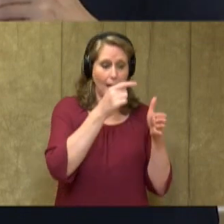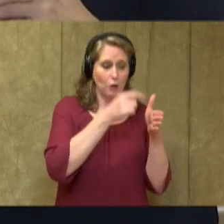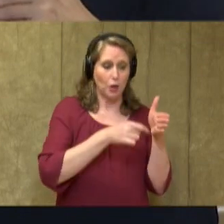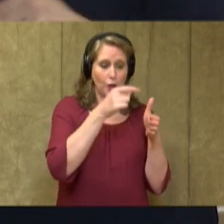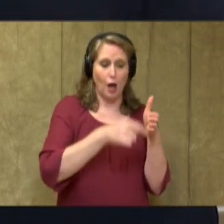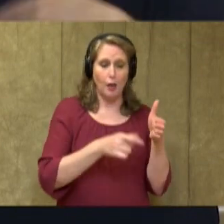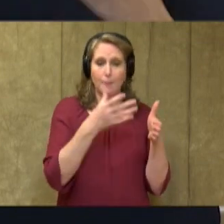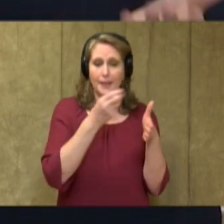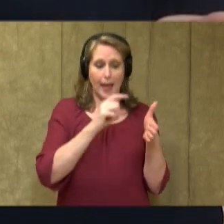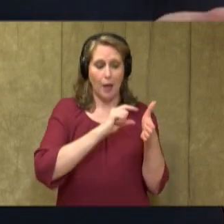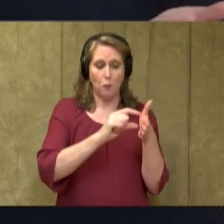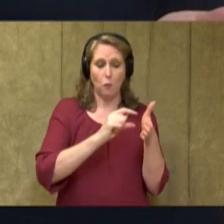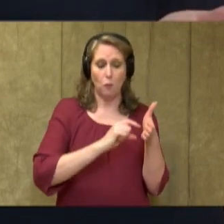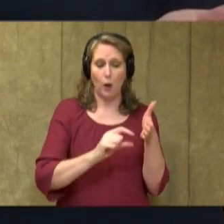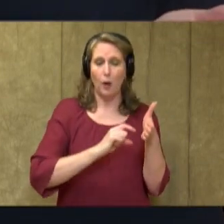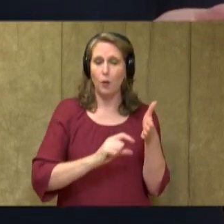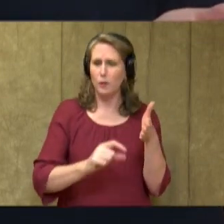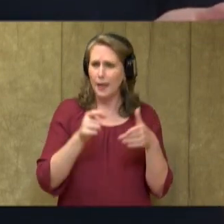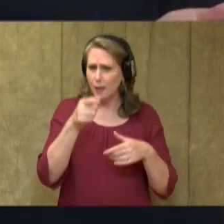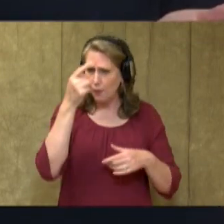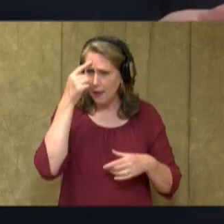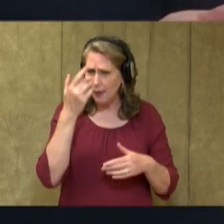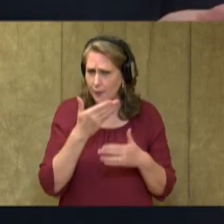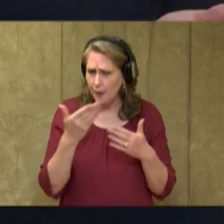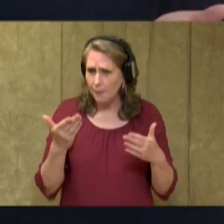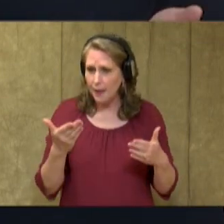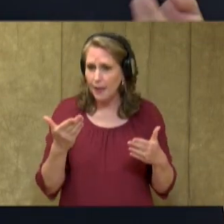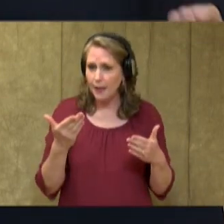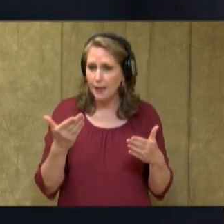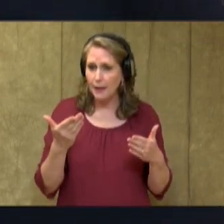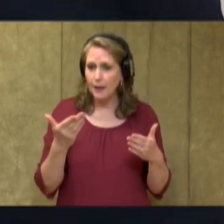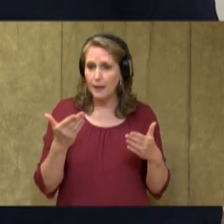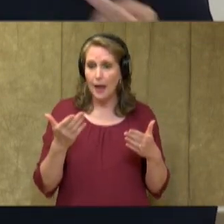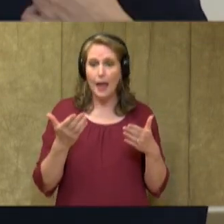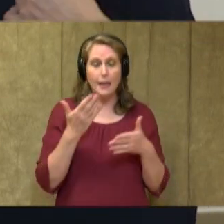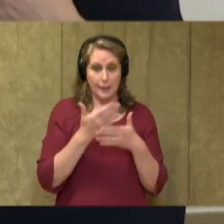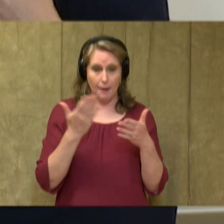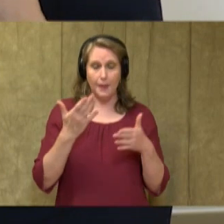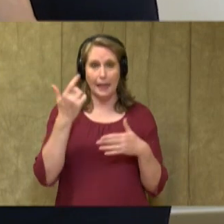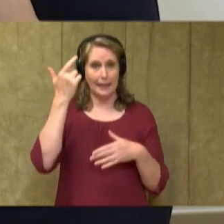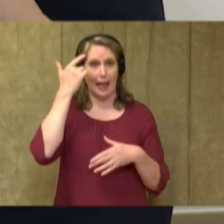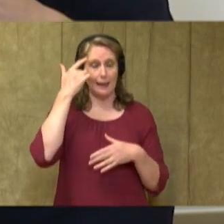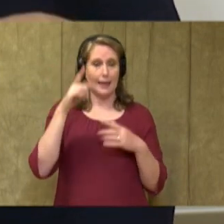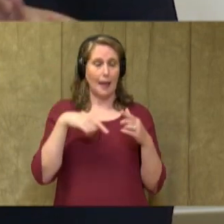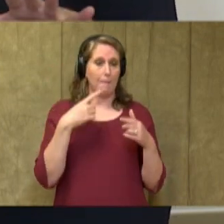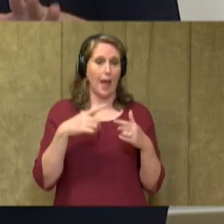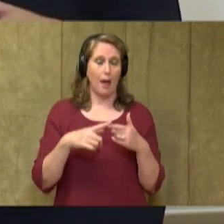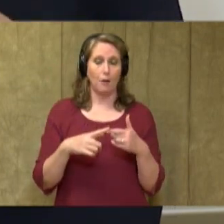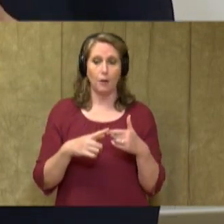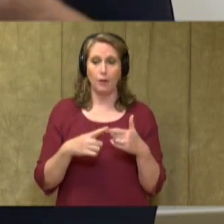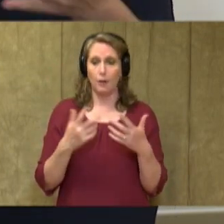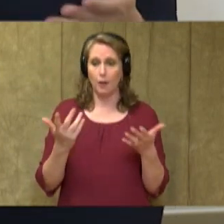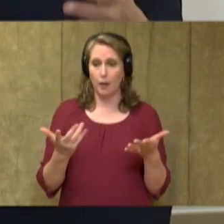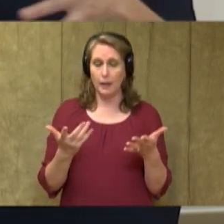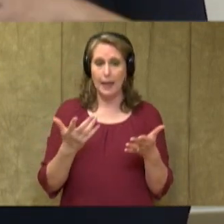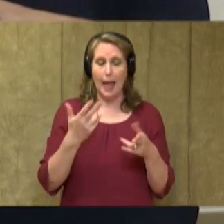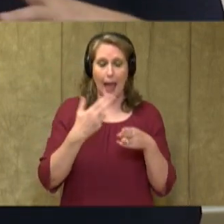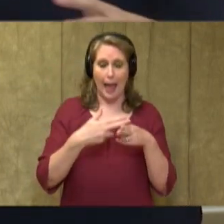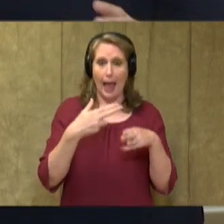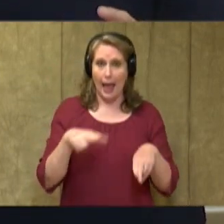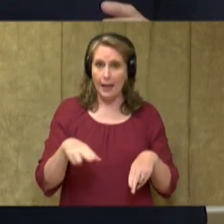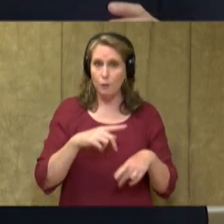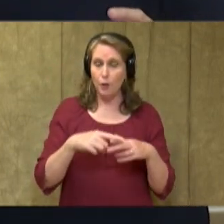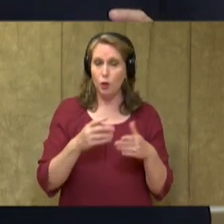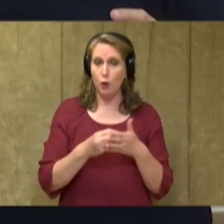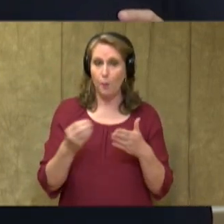and rows. Can you think of some things? So some of the things that I think about are like eggs. When you